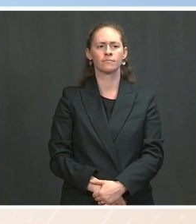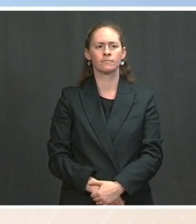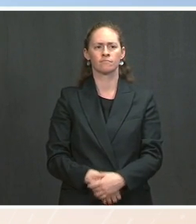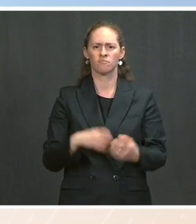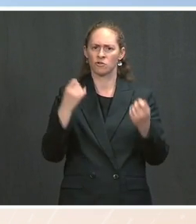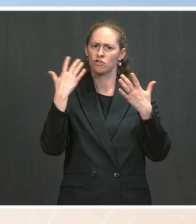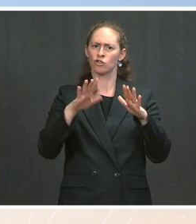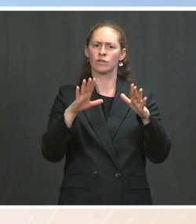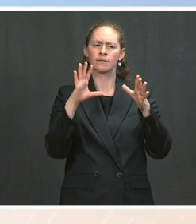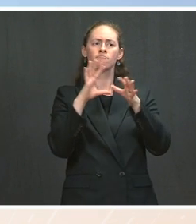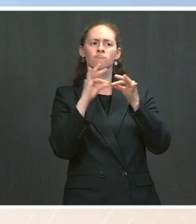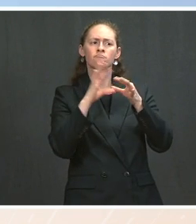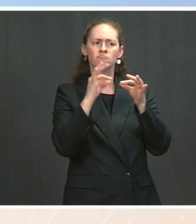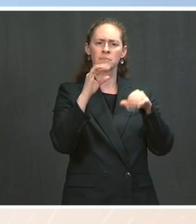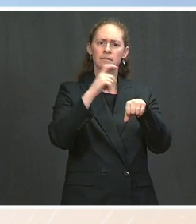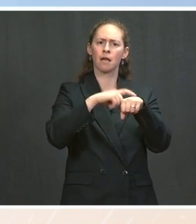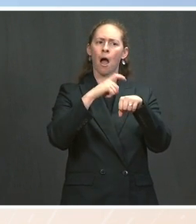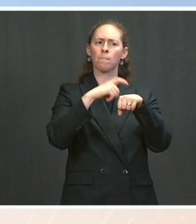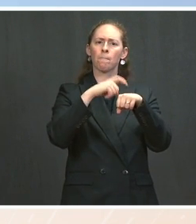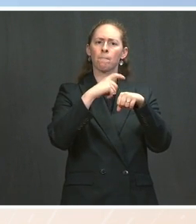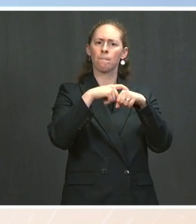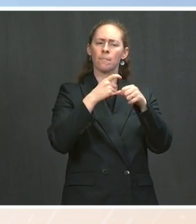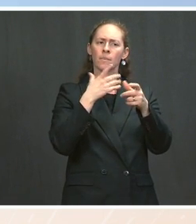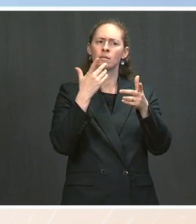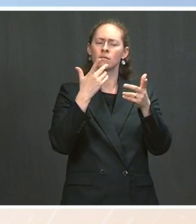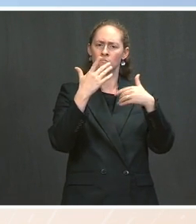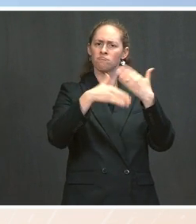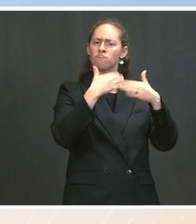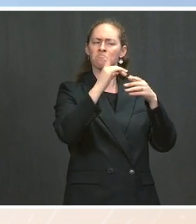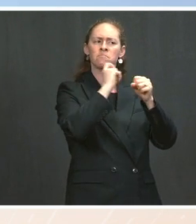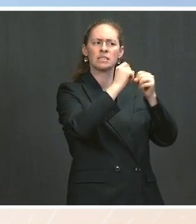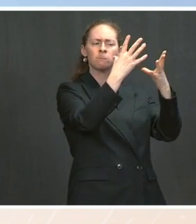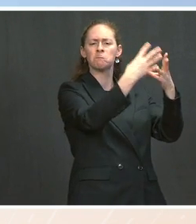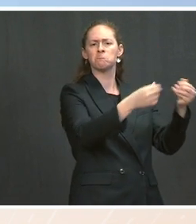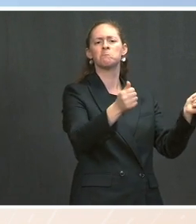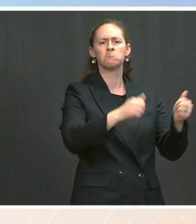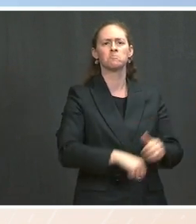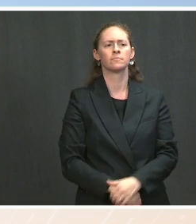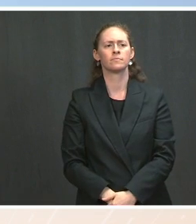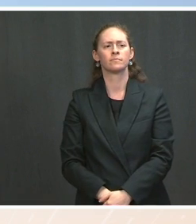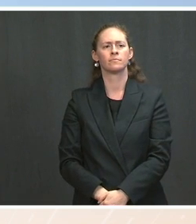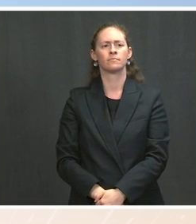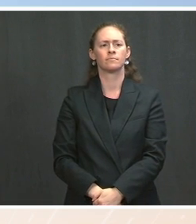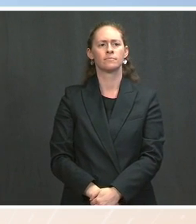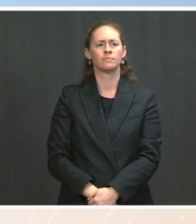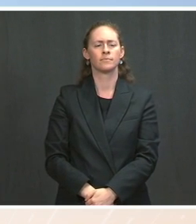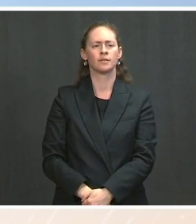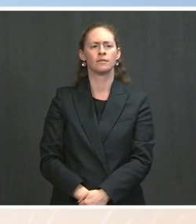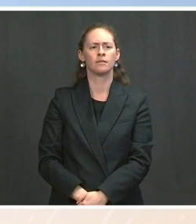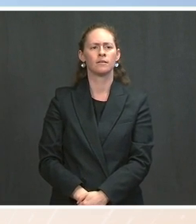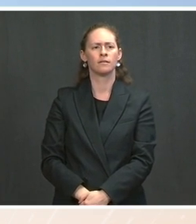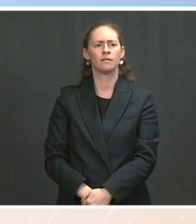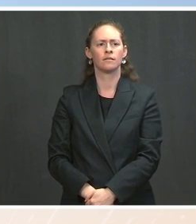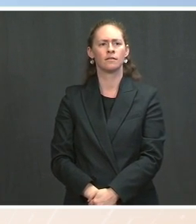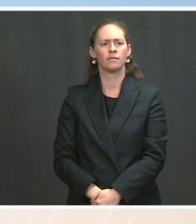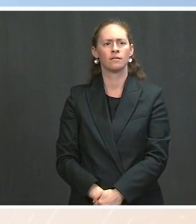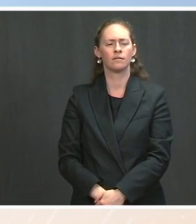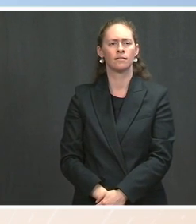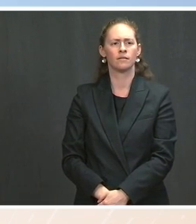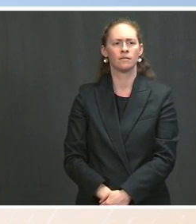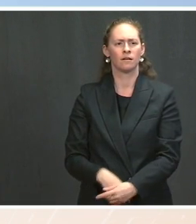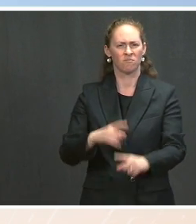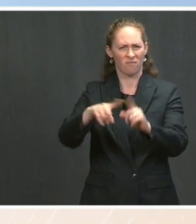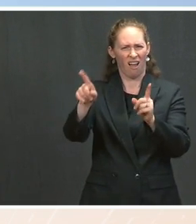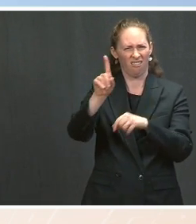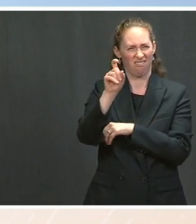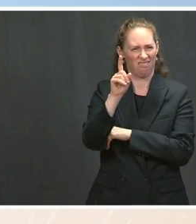to the conflict. But it's unusual for a president to throw a flag like that and to say to a foreign leader that